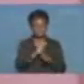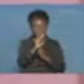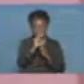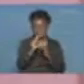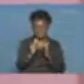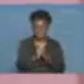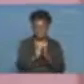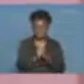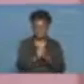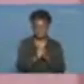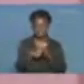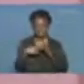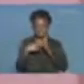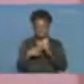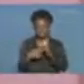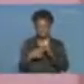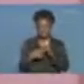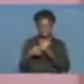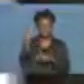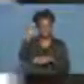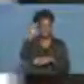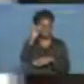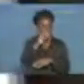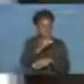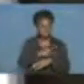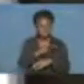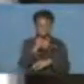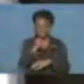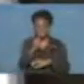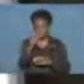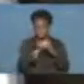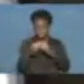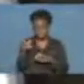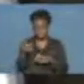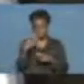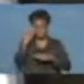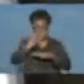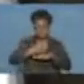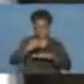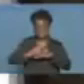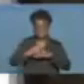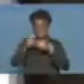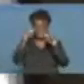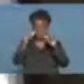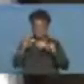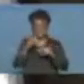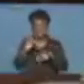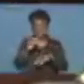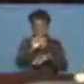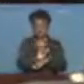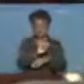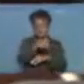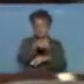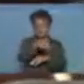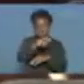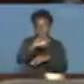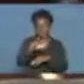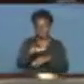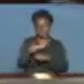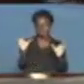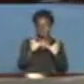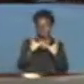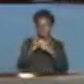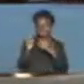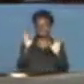and Sewage Executive Chairman Adrian Gibson, told the court that he had filed a notice of appeal, a certificate of urgency and